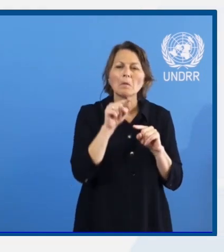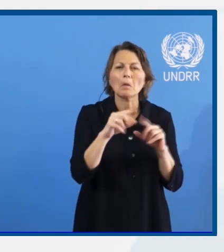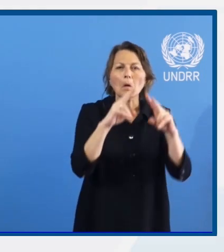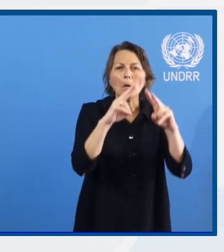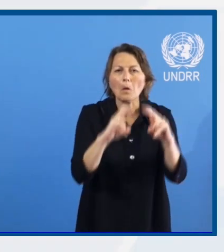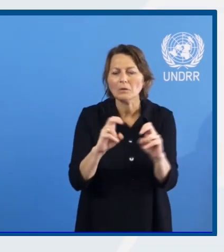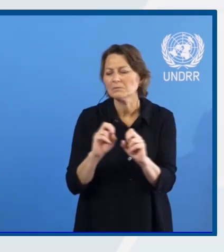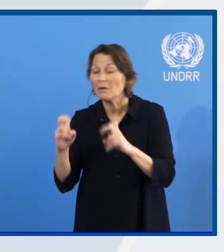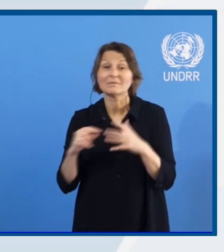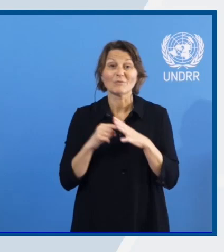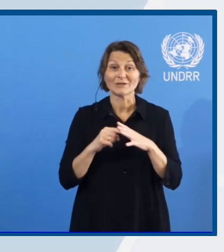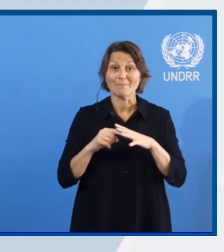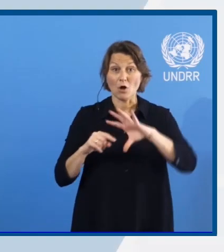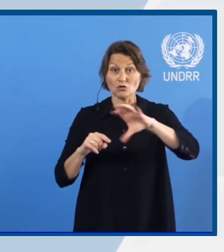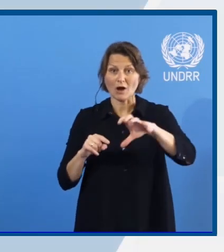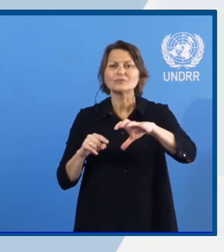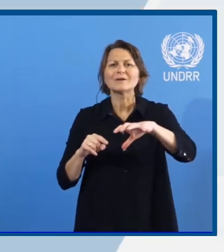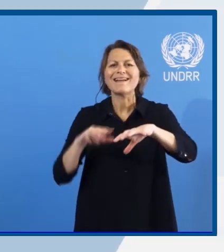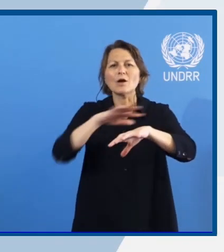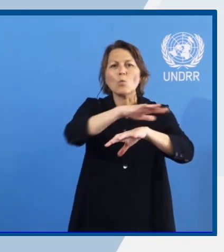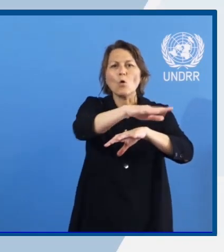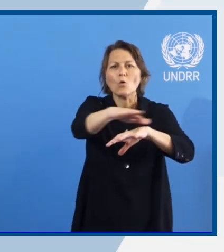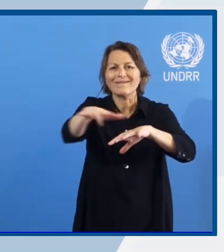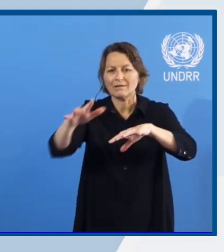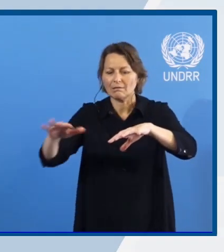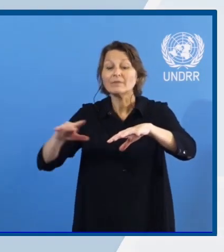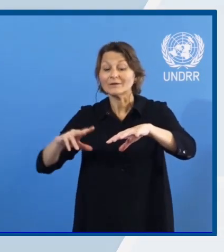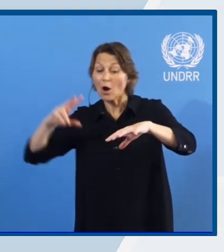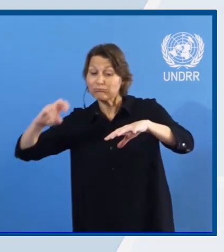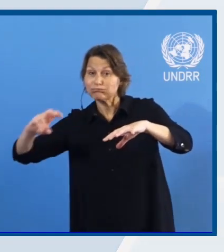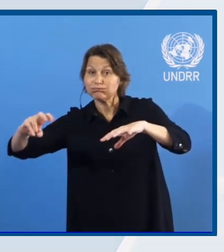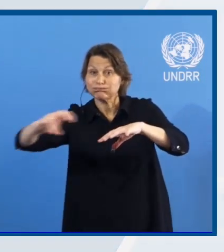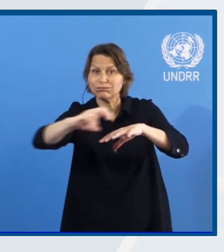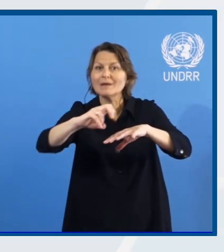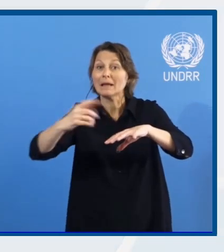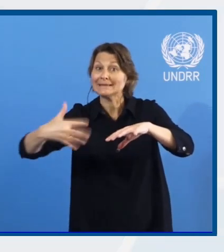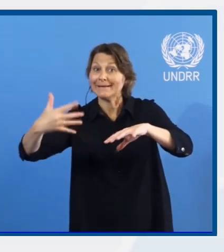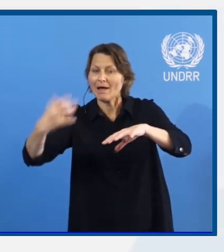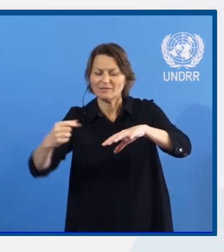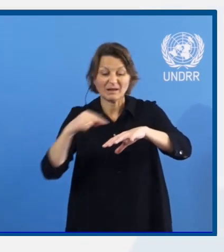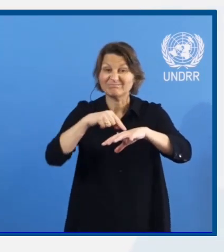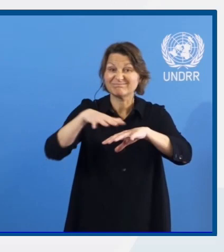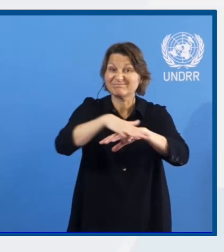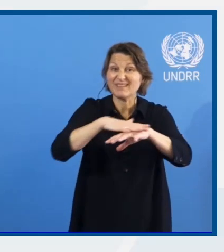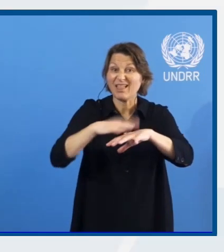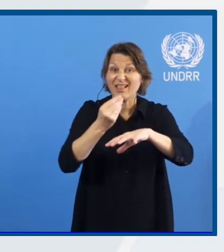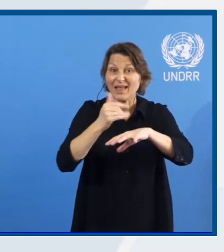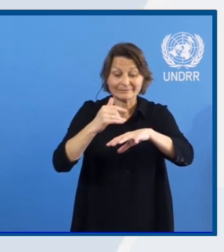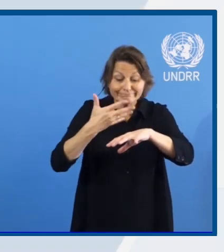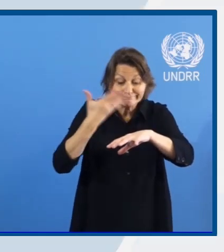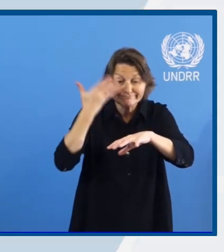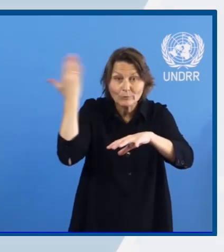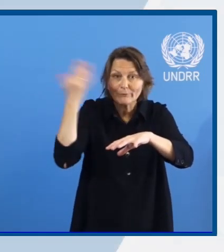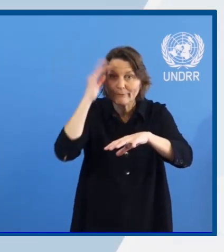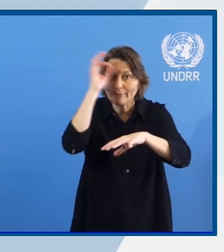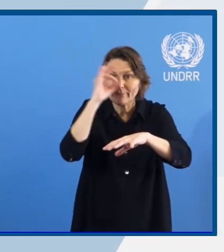the coastal areas and not the interior, or vice versa. There's also the issue of the data being available, but only at a general